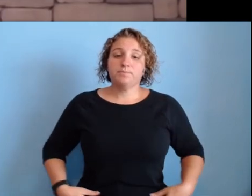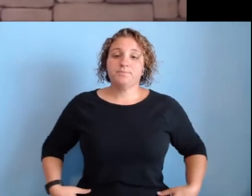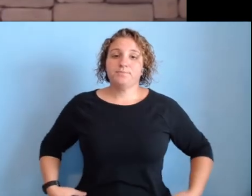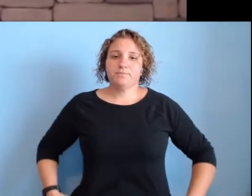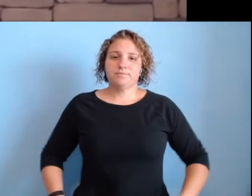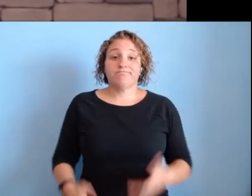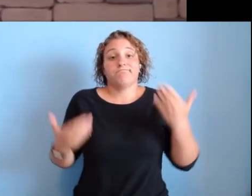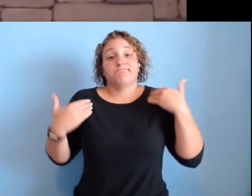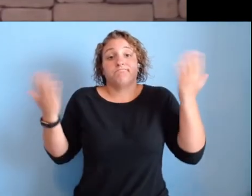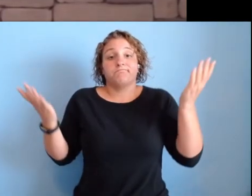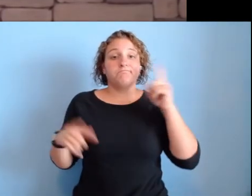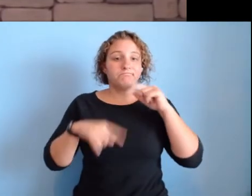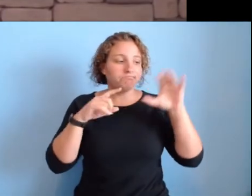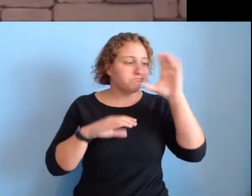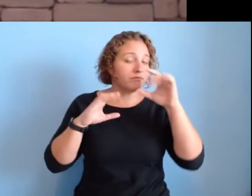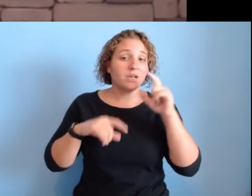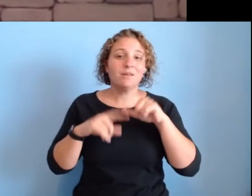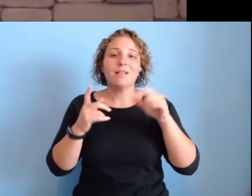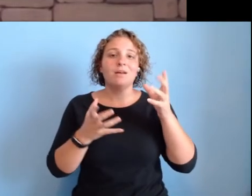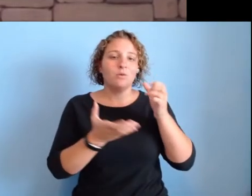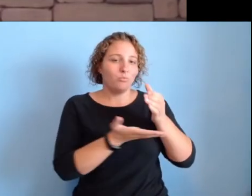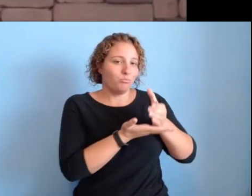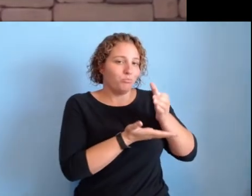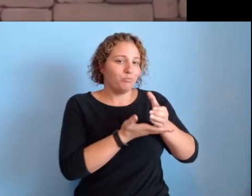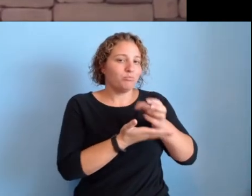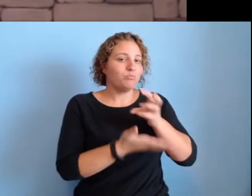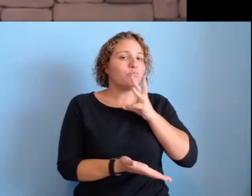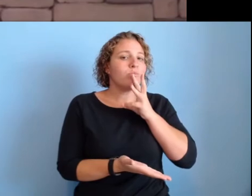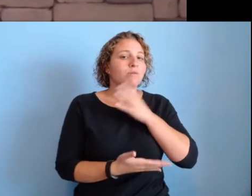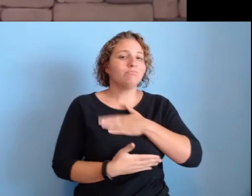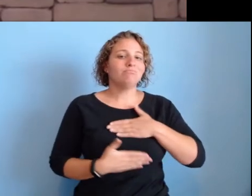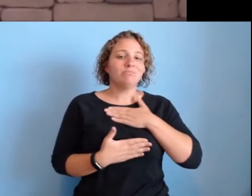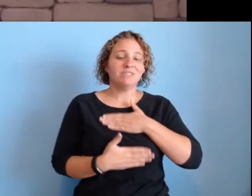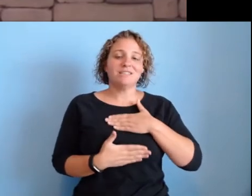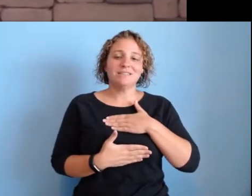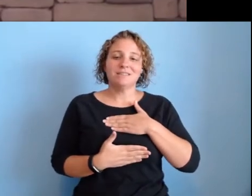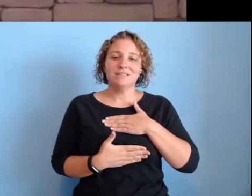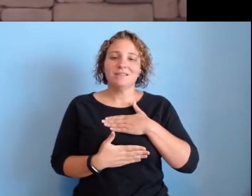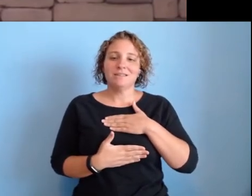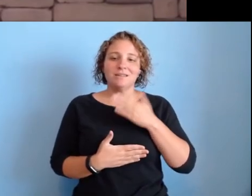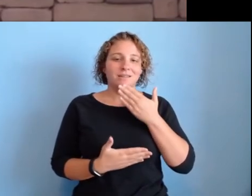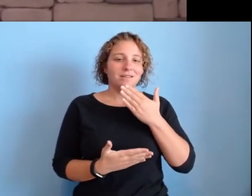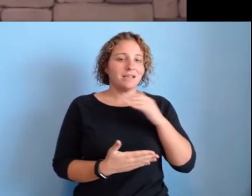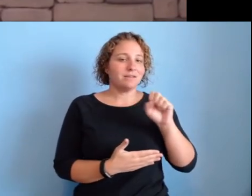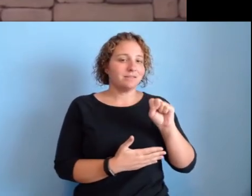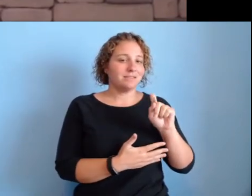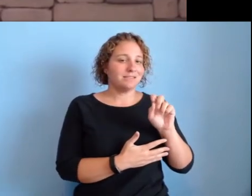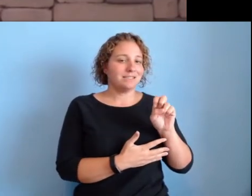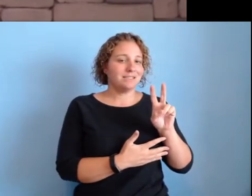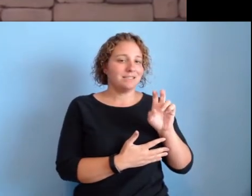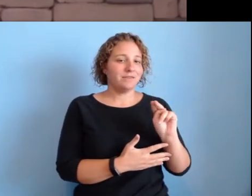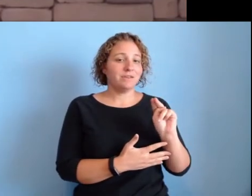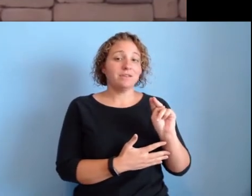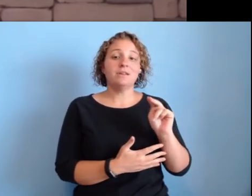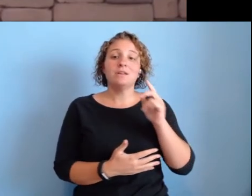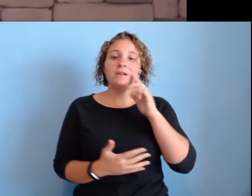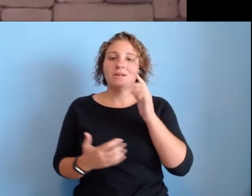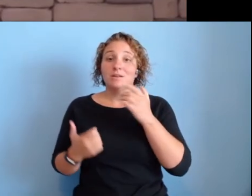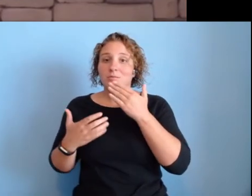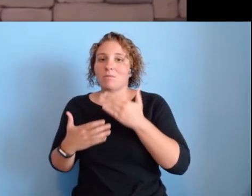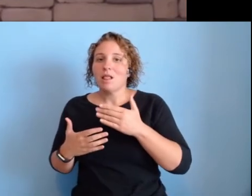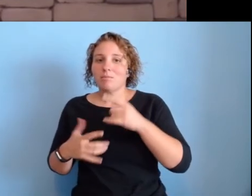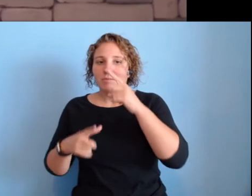Oh, well. Bottle of water if I could, gentlemen, because thank you, Stephen. Appreciate it if we have one. See, here's the problem of fall allergies. If you go,